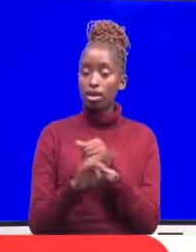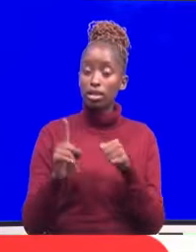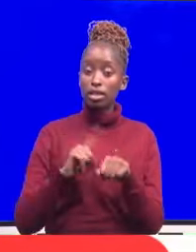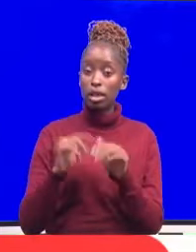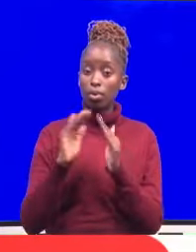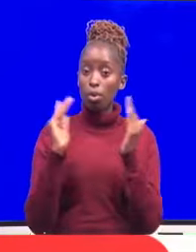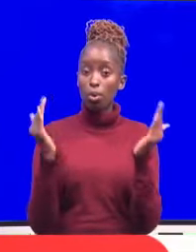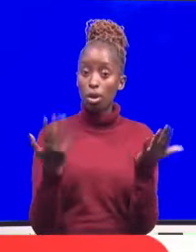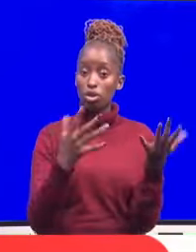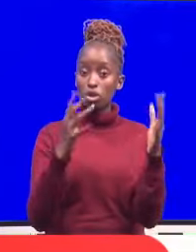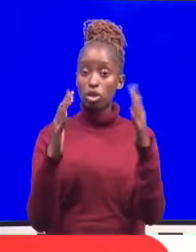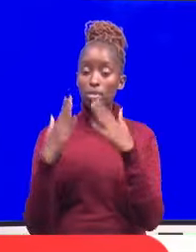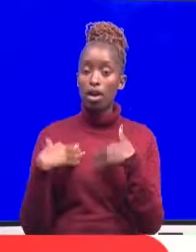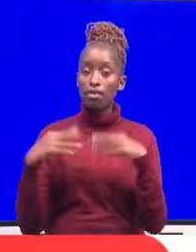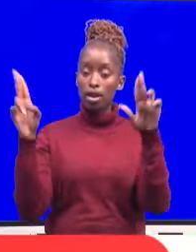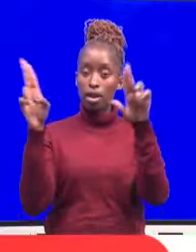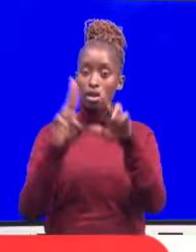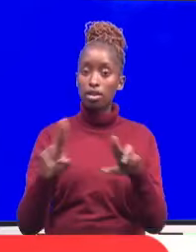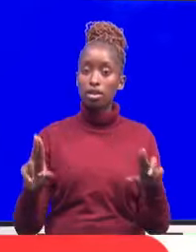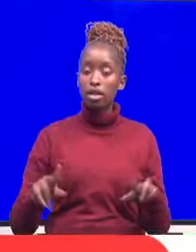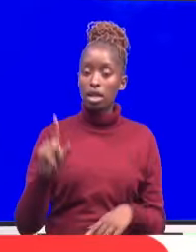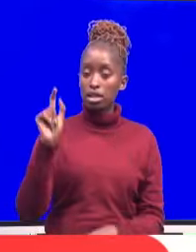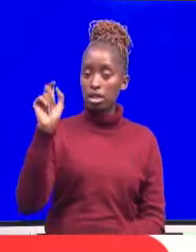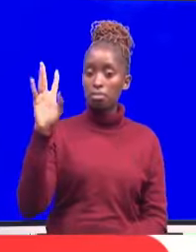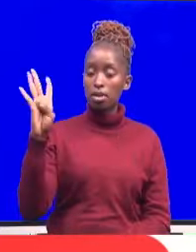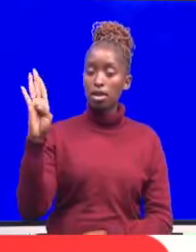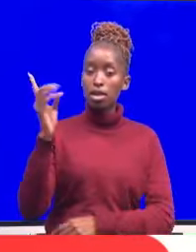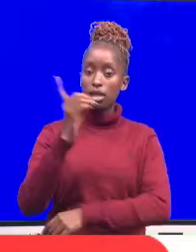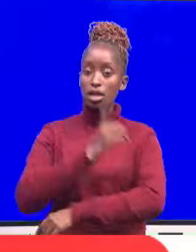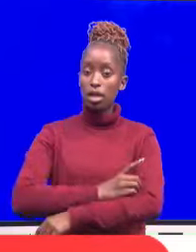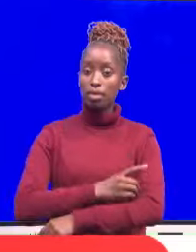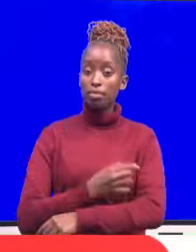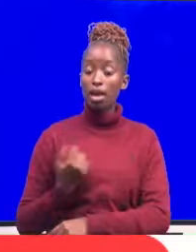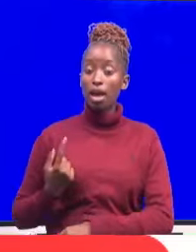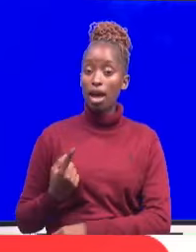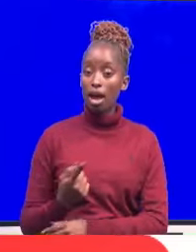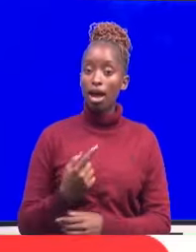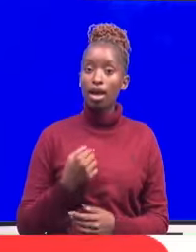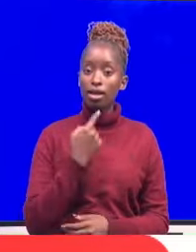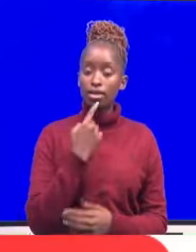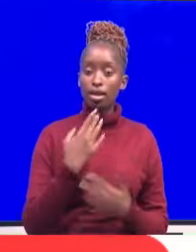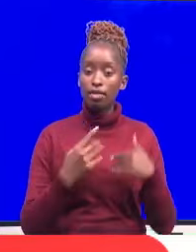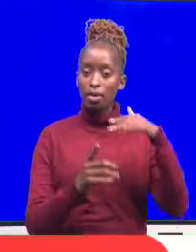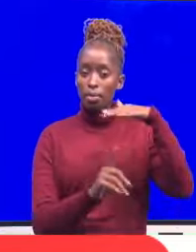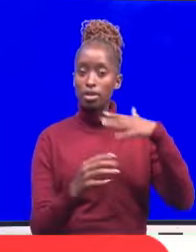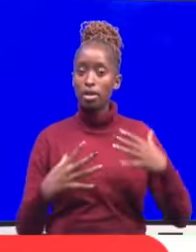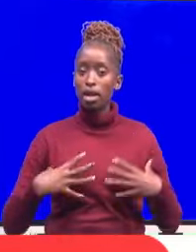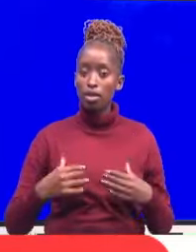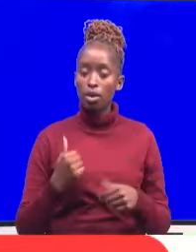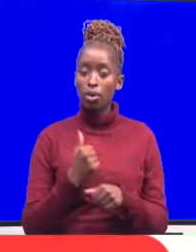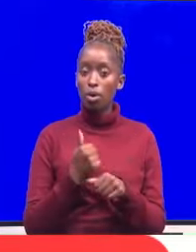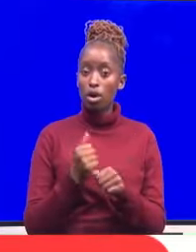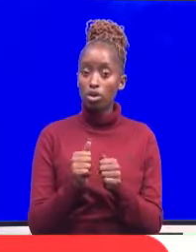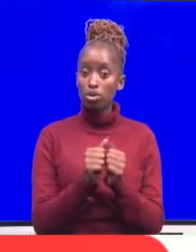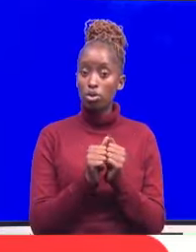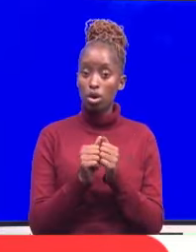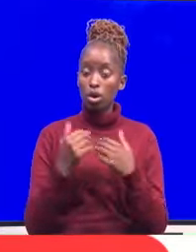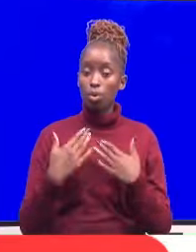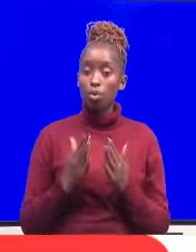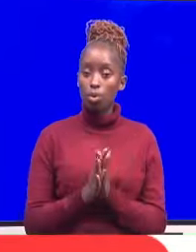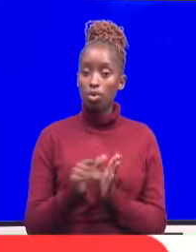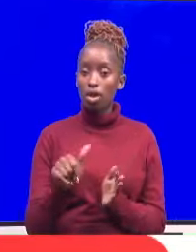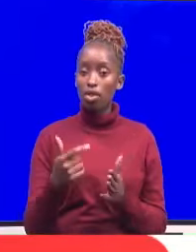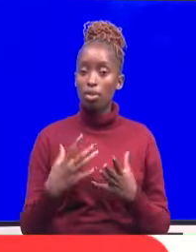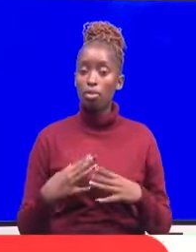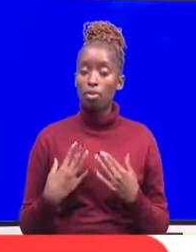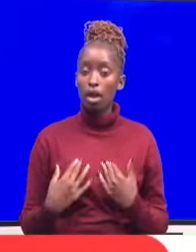world marks the International Tuberculosis Day. According to Nakhumicha, the Ministry of Health is working hand in hand with other stakeholders to